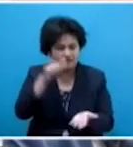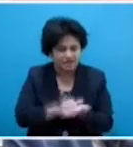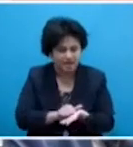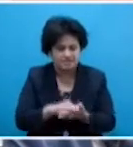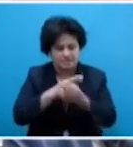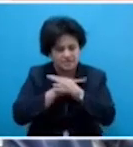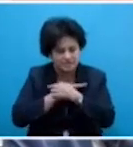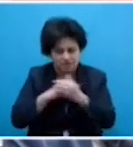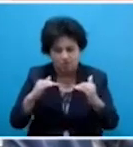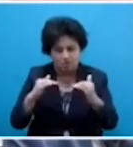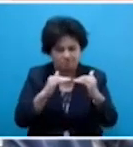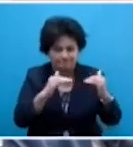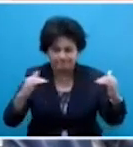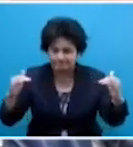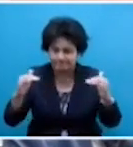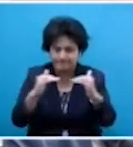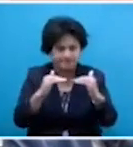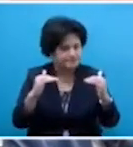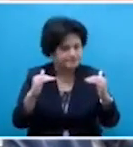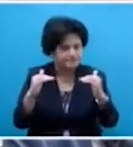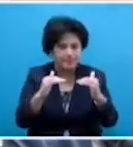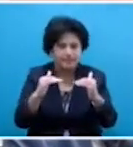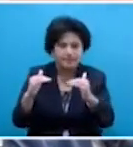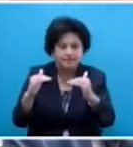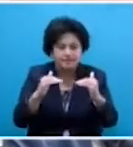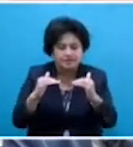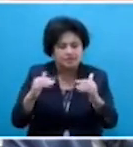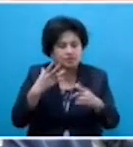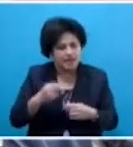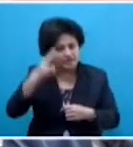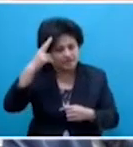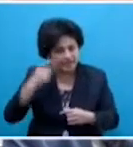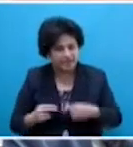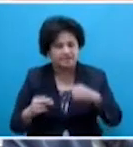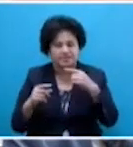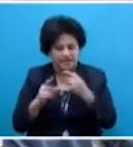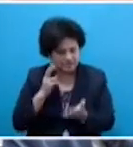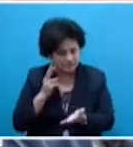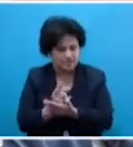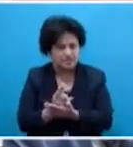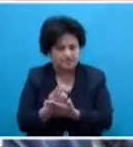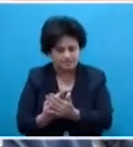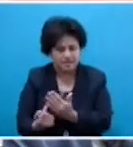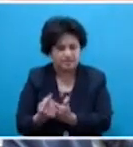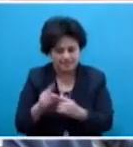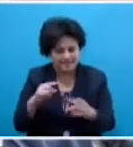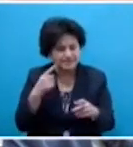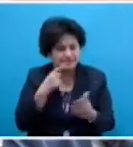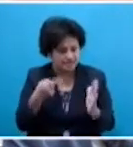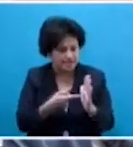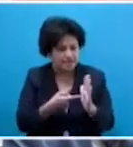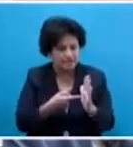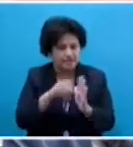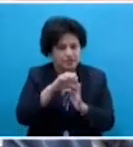just in name, but in fact. That is the great promise of the 2013 Fijian Constitution, which has